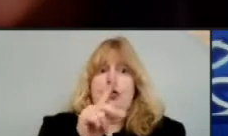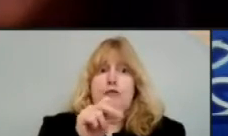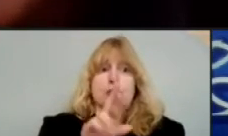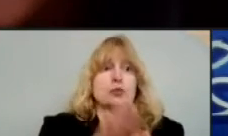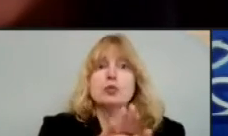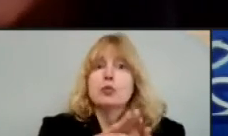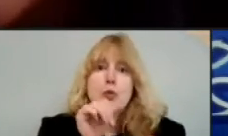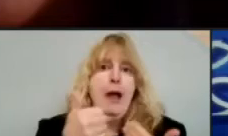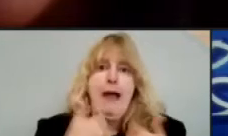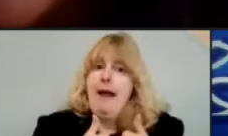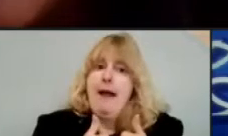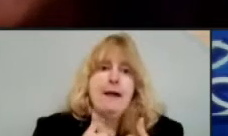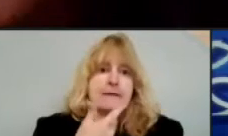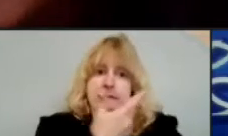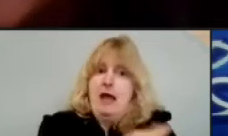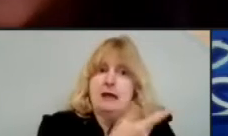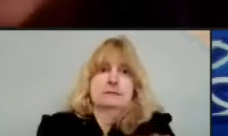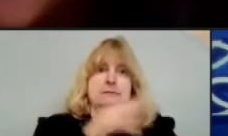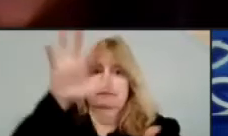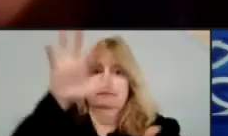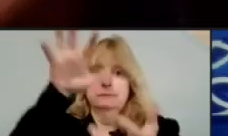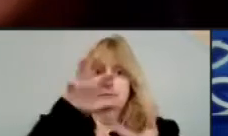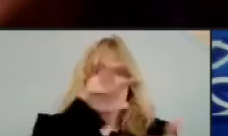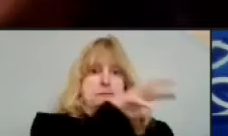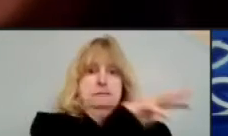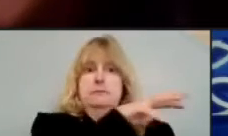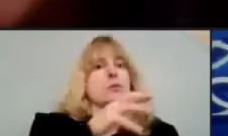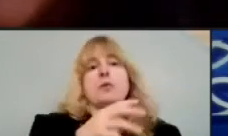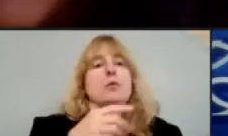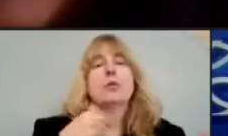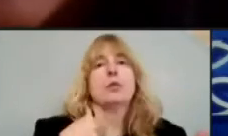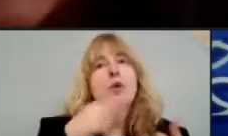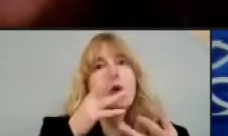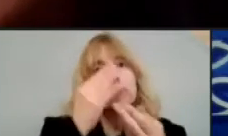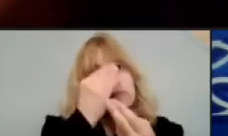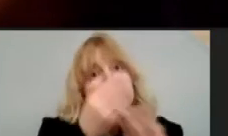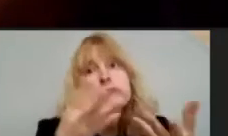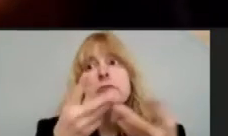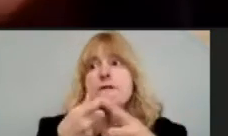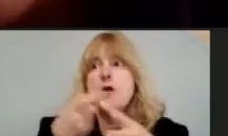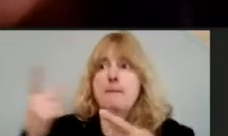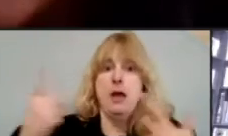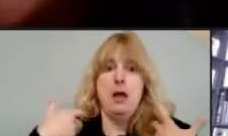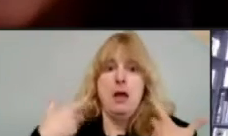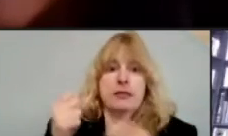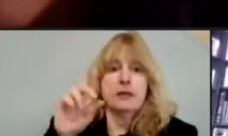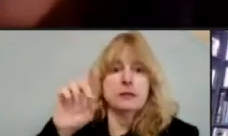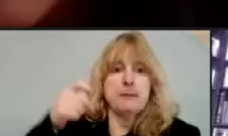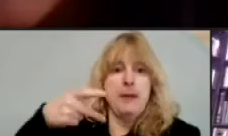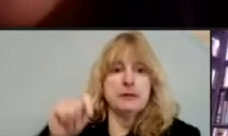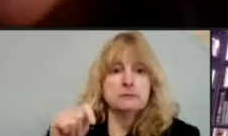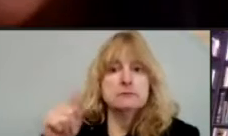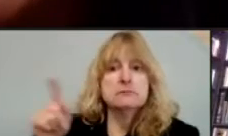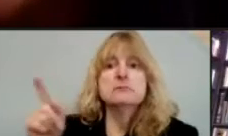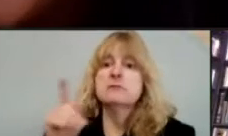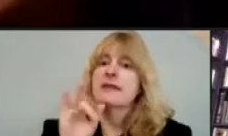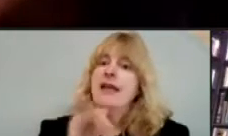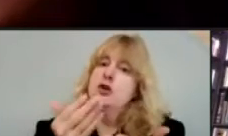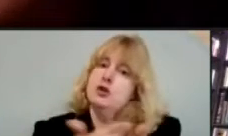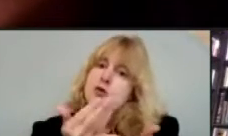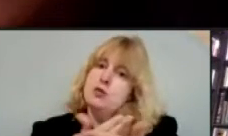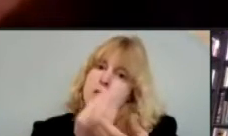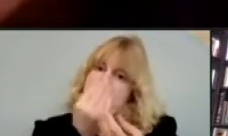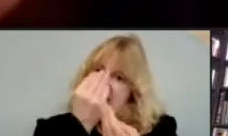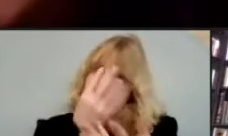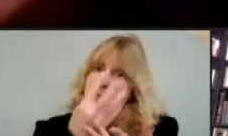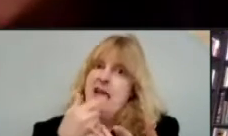work with the health department to share the information as it becomes available. But as we know, this is relatively new information, so we're sort of fixing the flat as we're